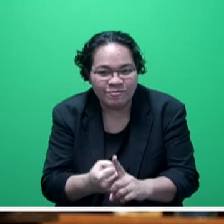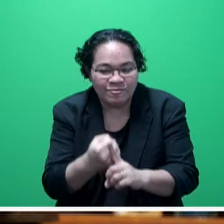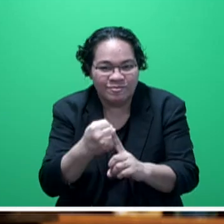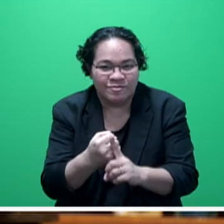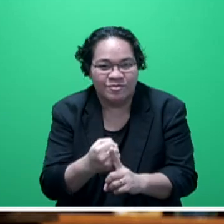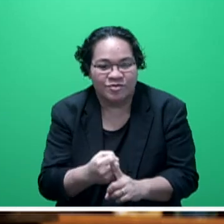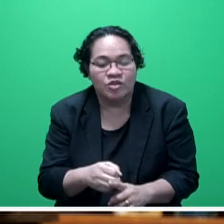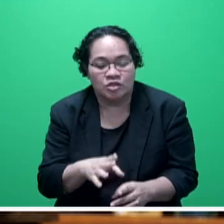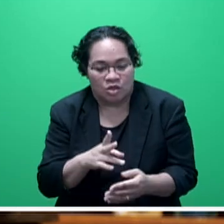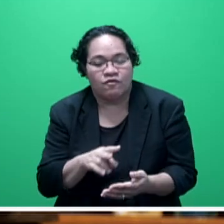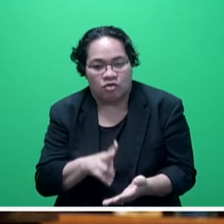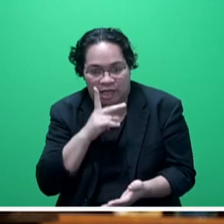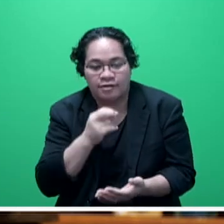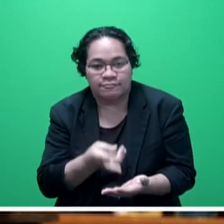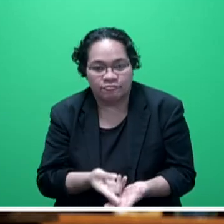towards recovery.